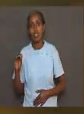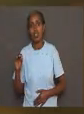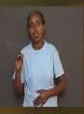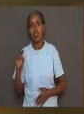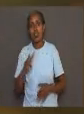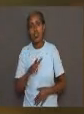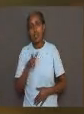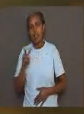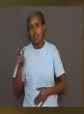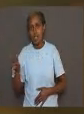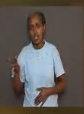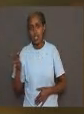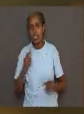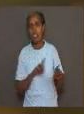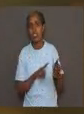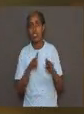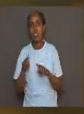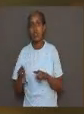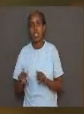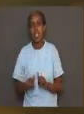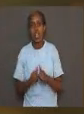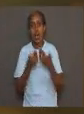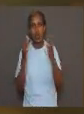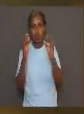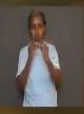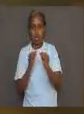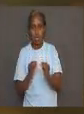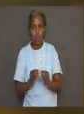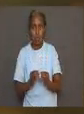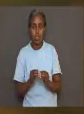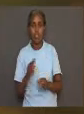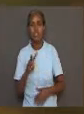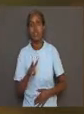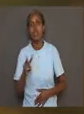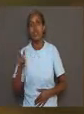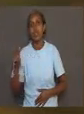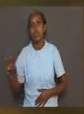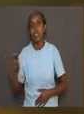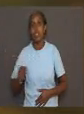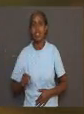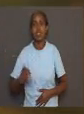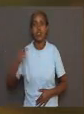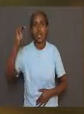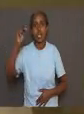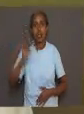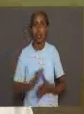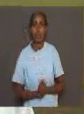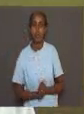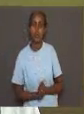vectors, as well as how to calculate a vector's magnitude.